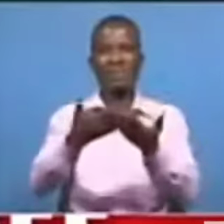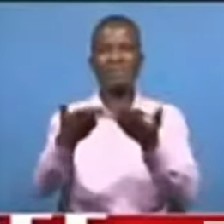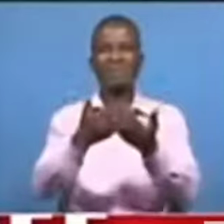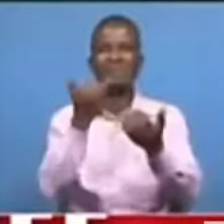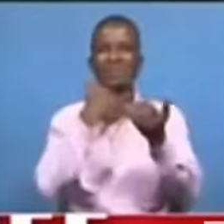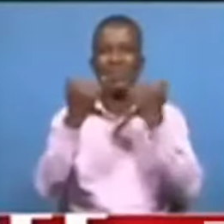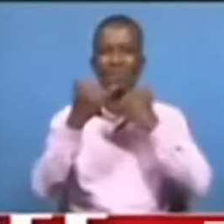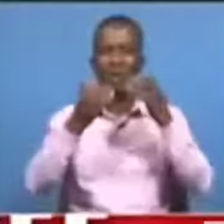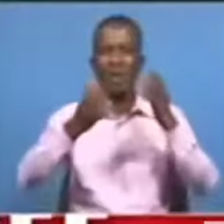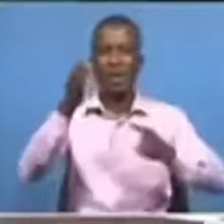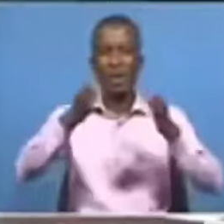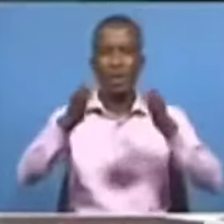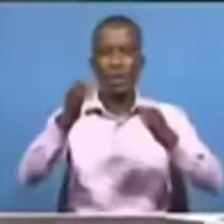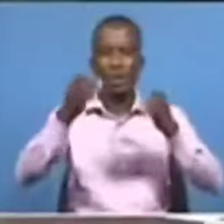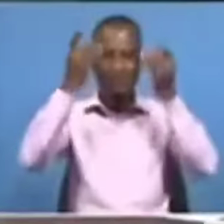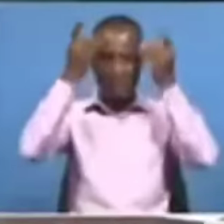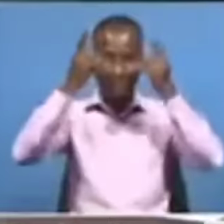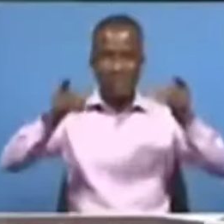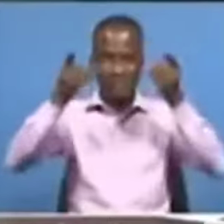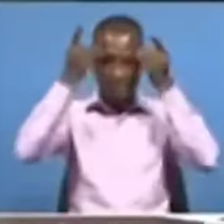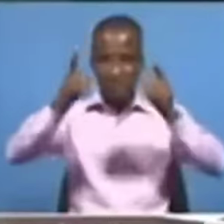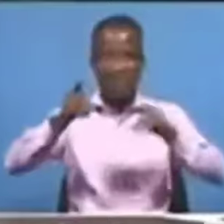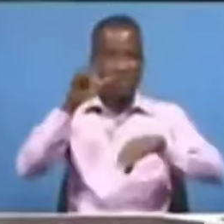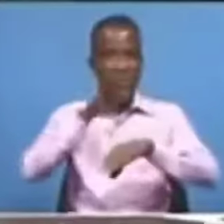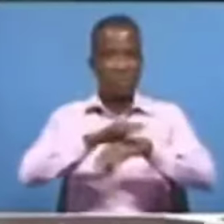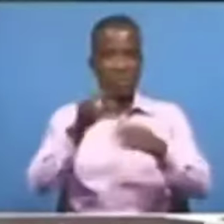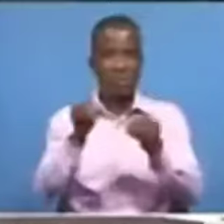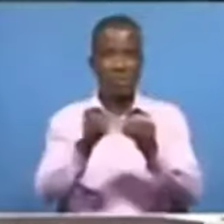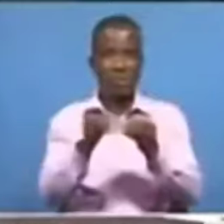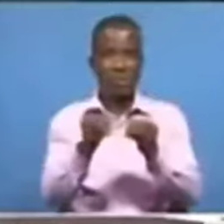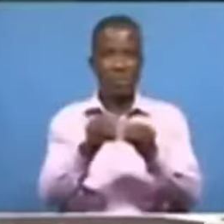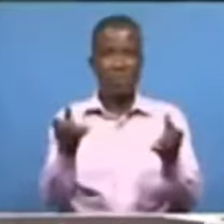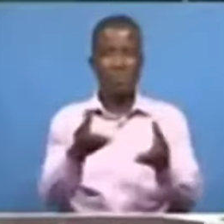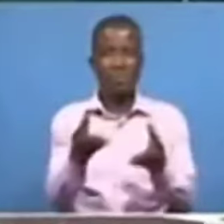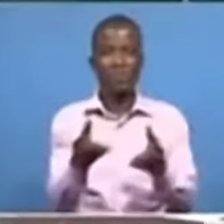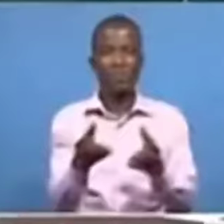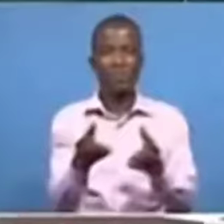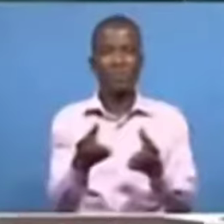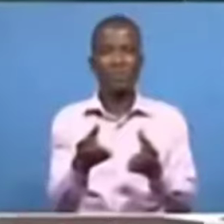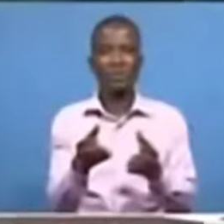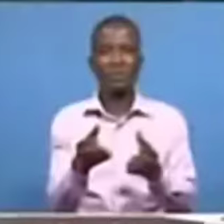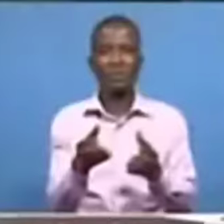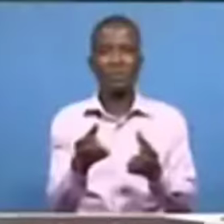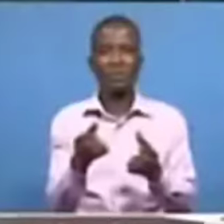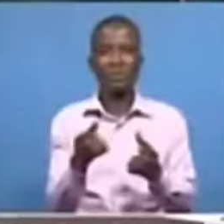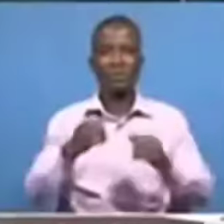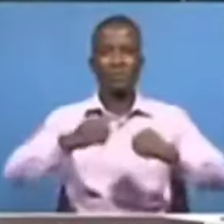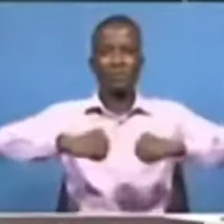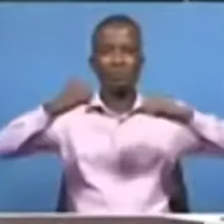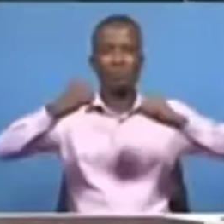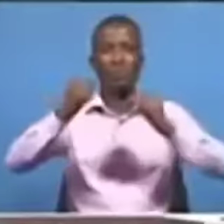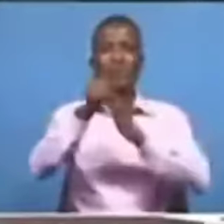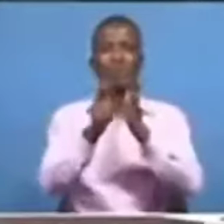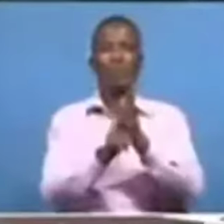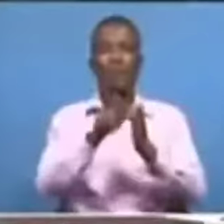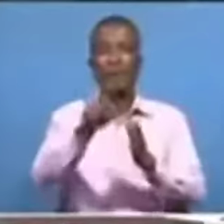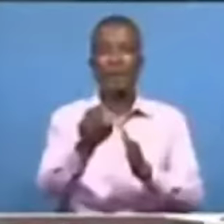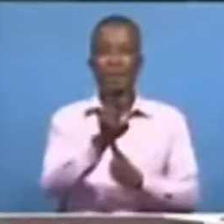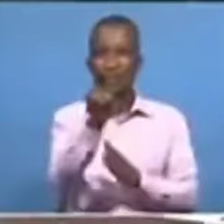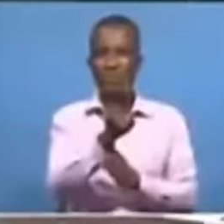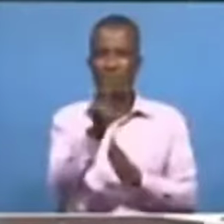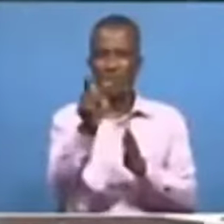court itself has held in several decisions, the court is the servant of the legislature and must apply